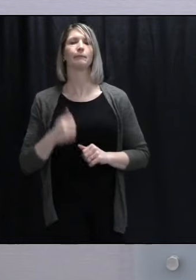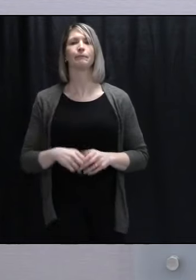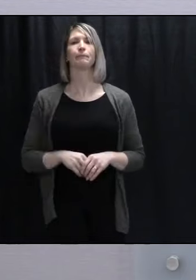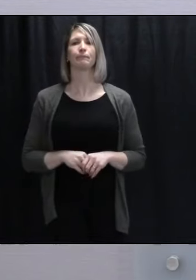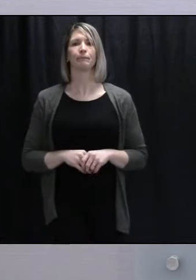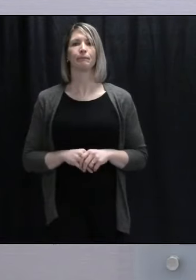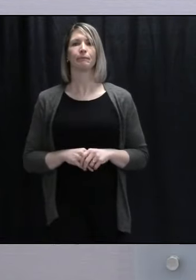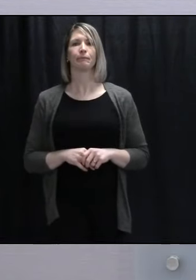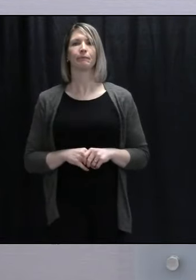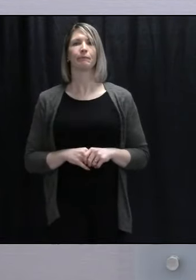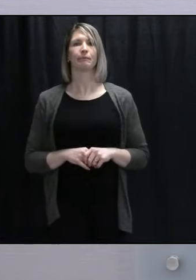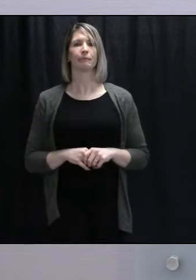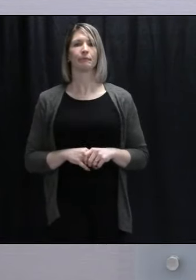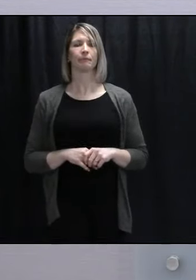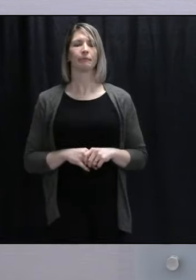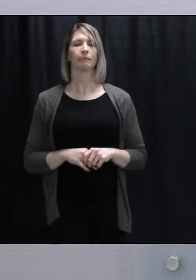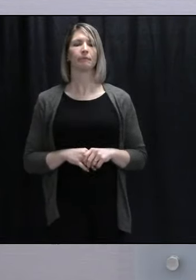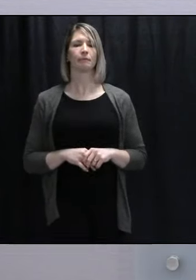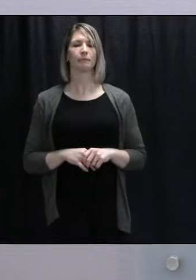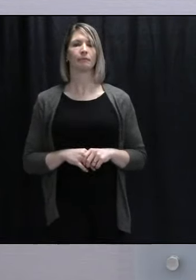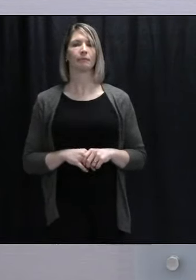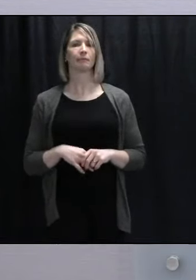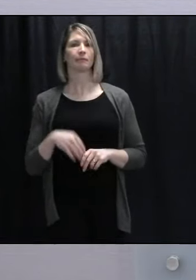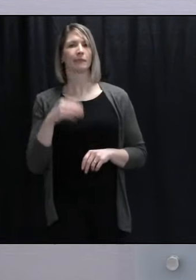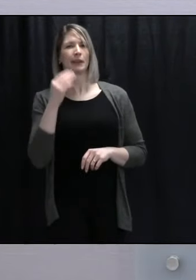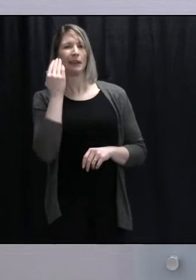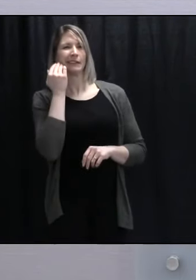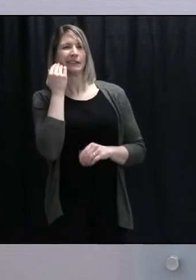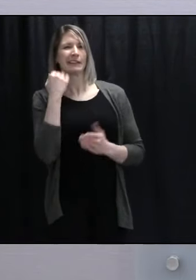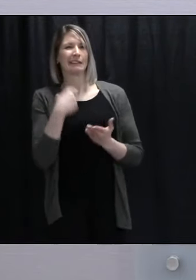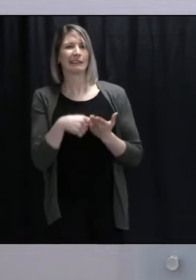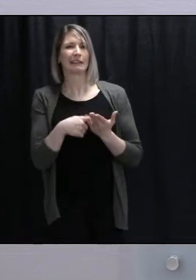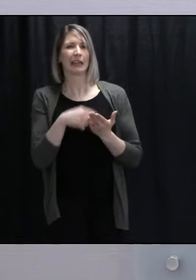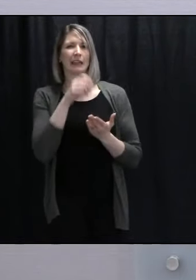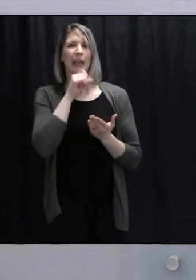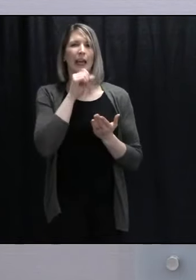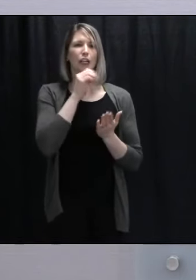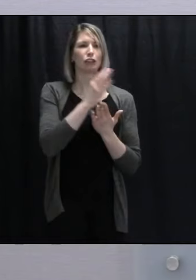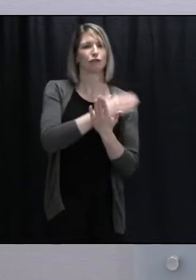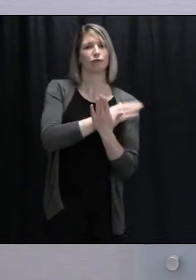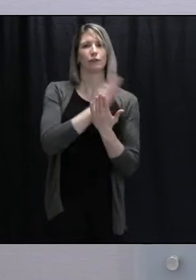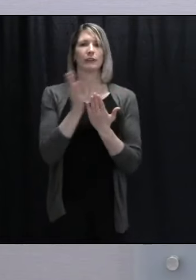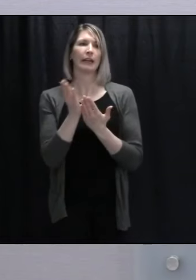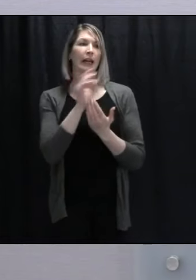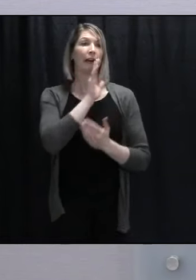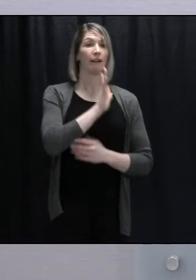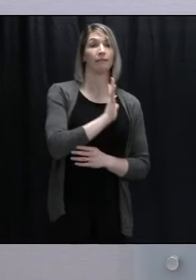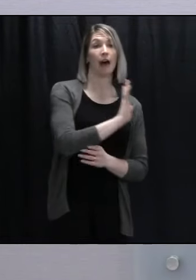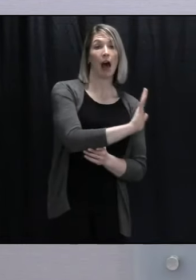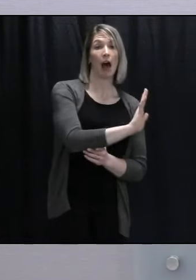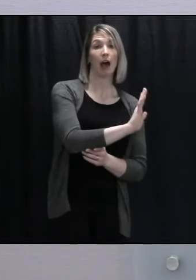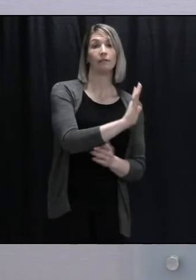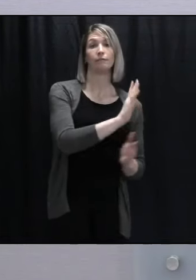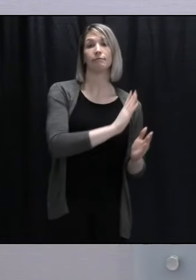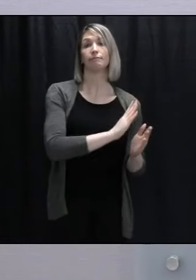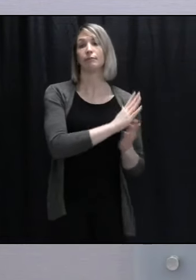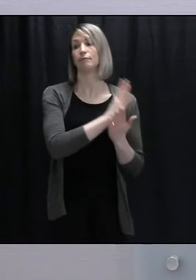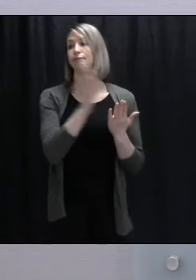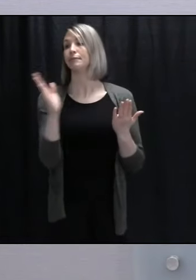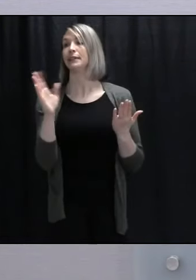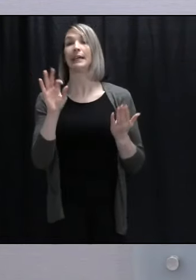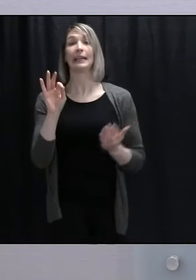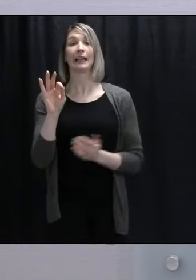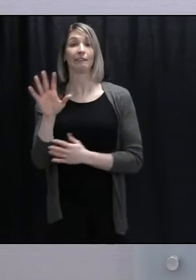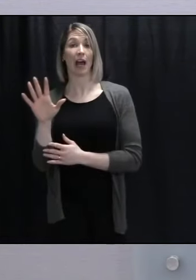Hi. You just mentioned about about the age range. There's a child who's 5 years old who's been